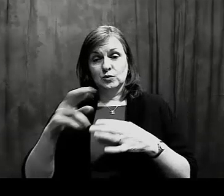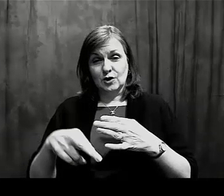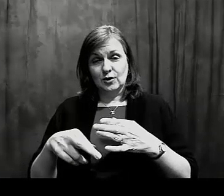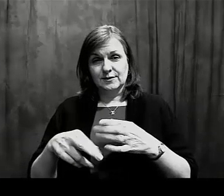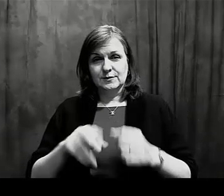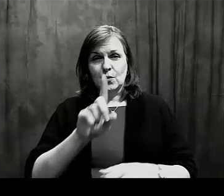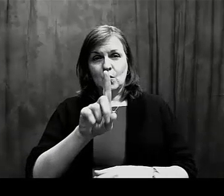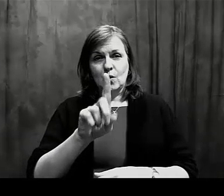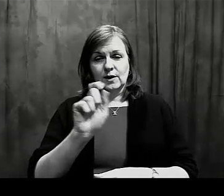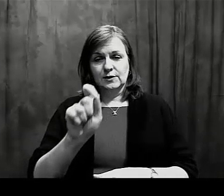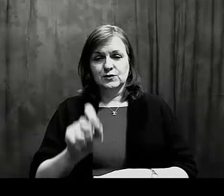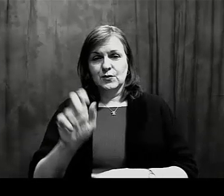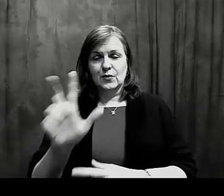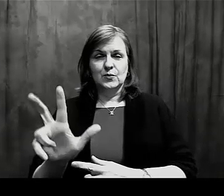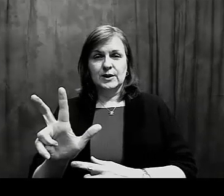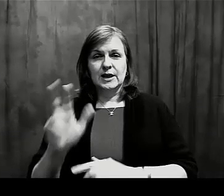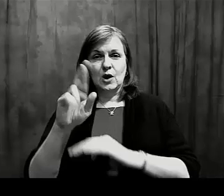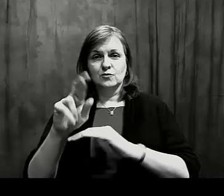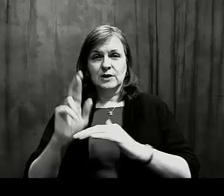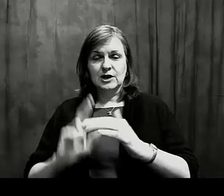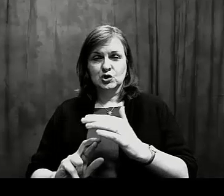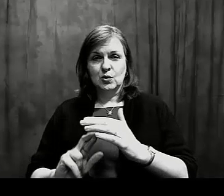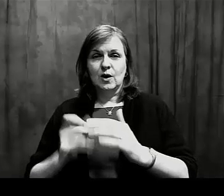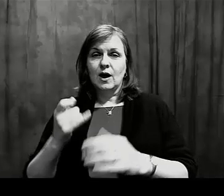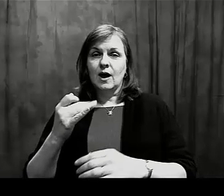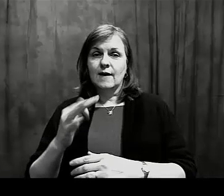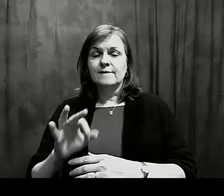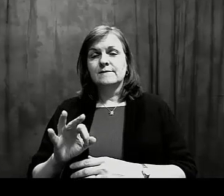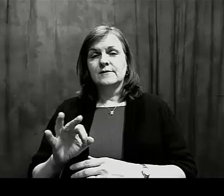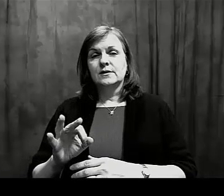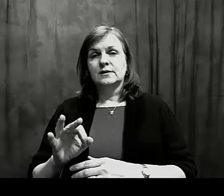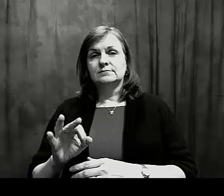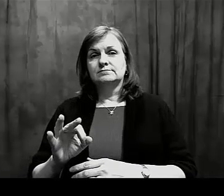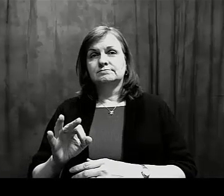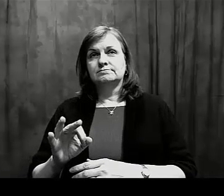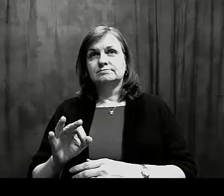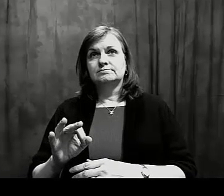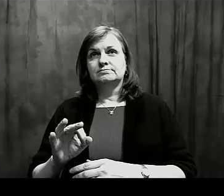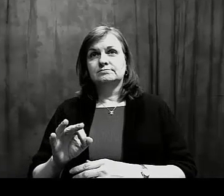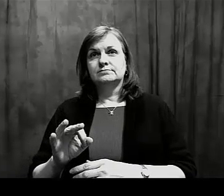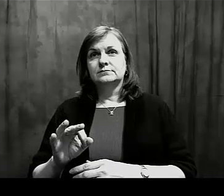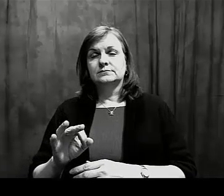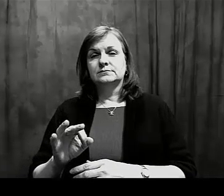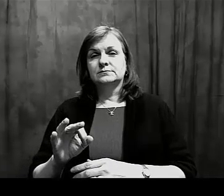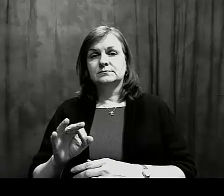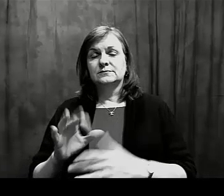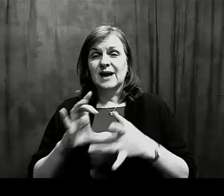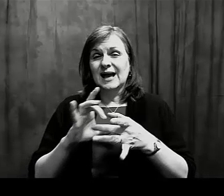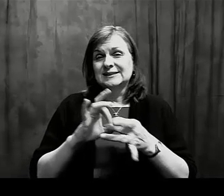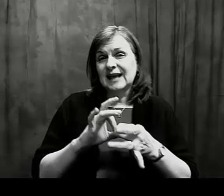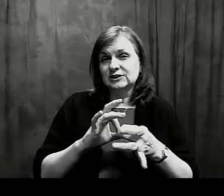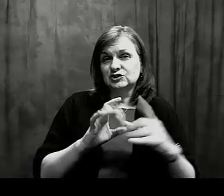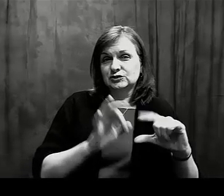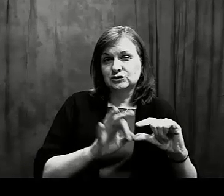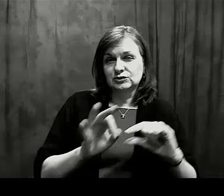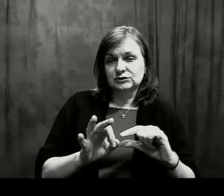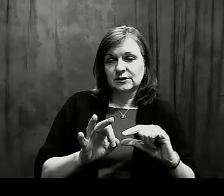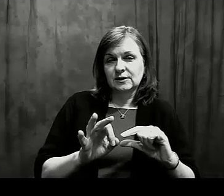And they're actually getting a 1 to 3 ratio of